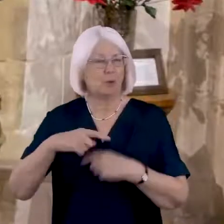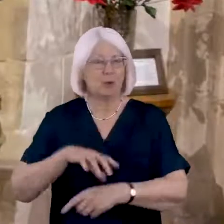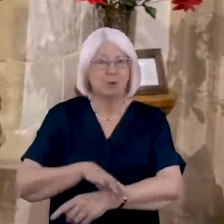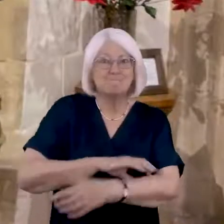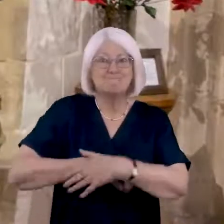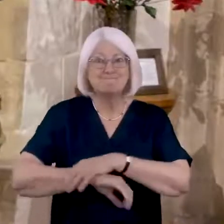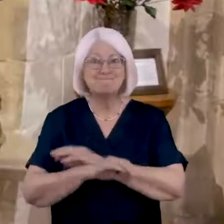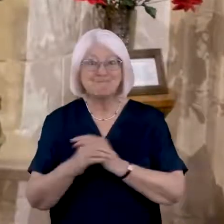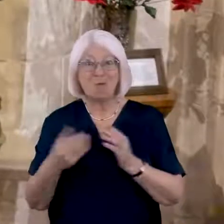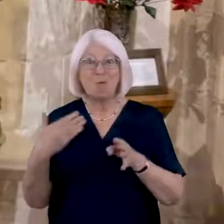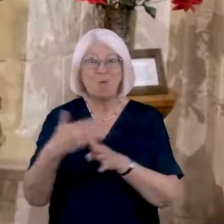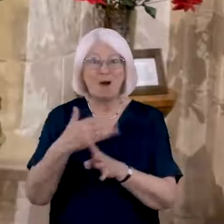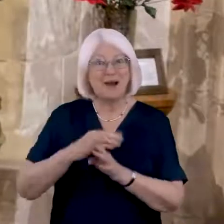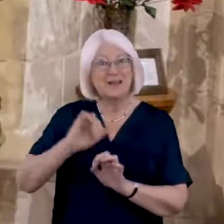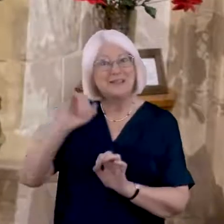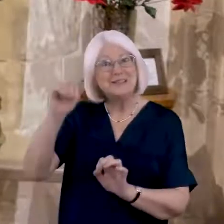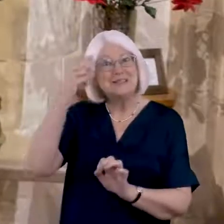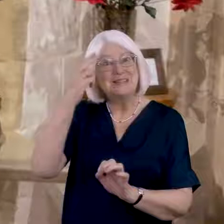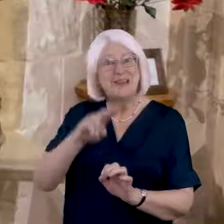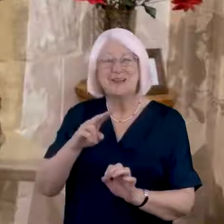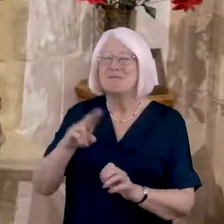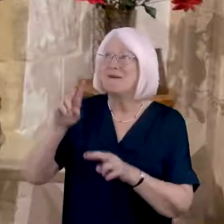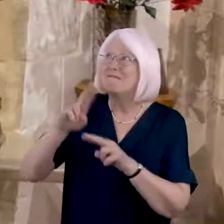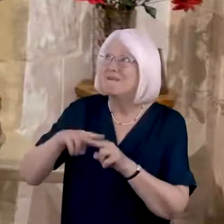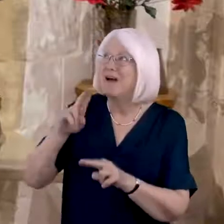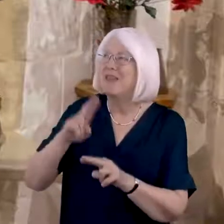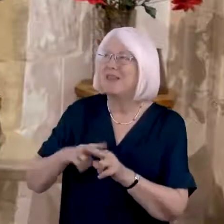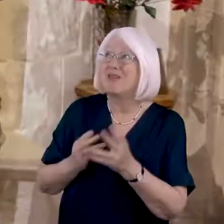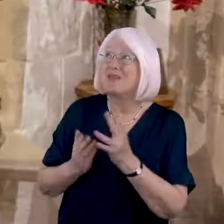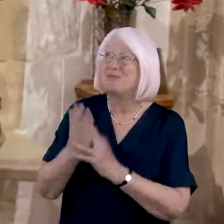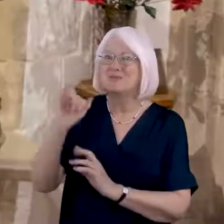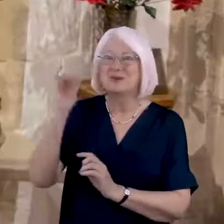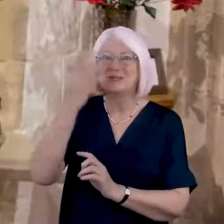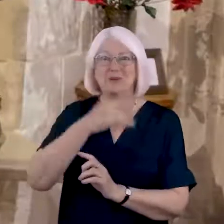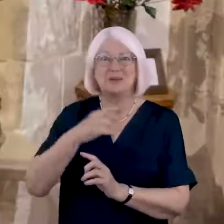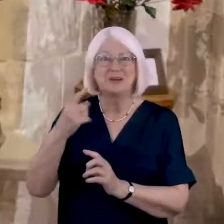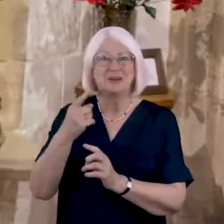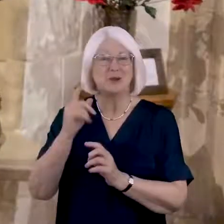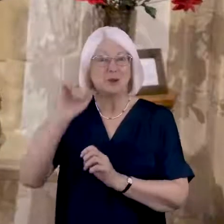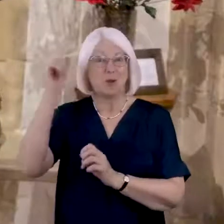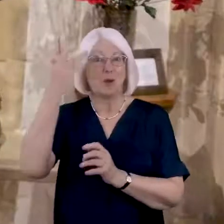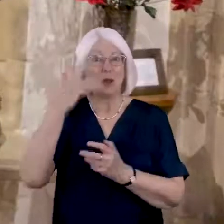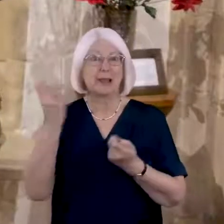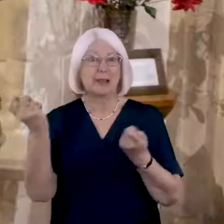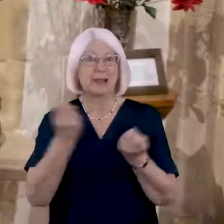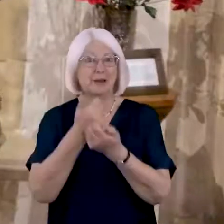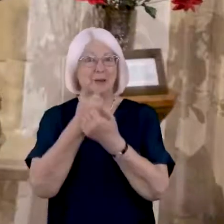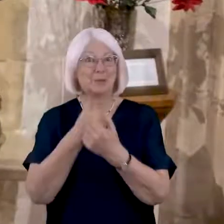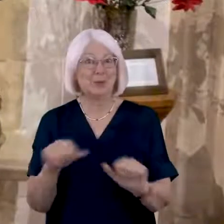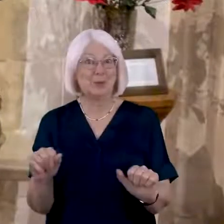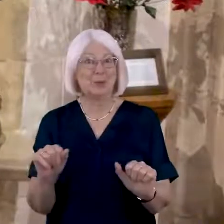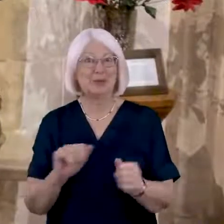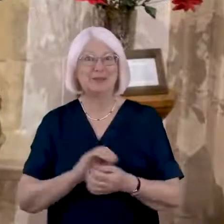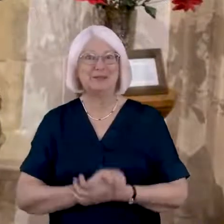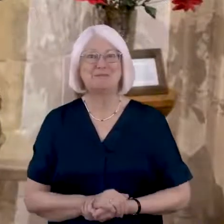name. Father, by your Spirit, bring in your kingdom.